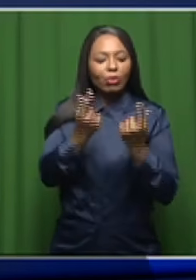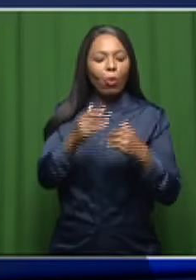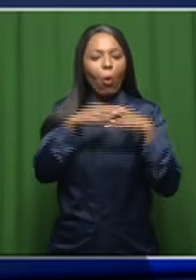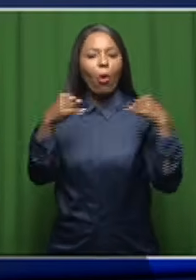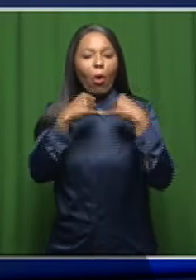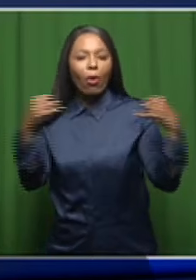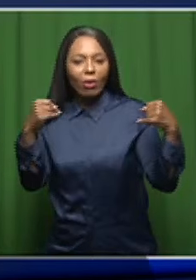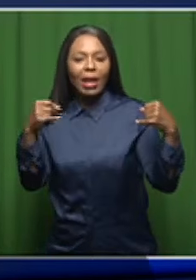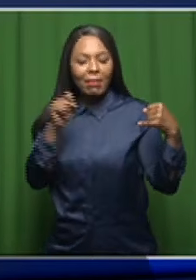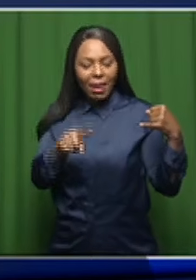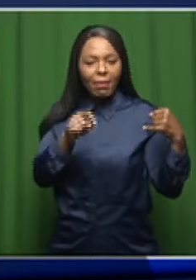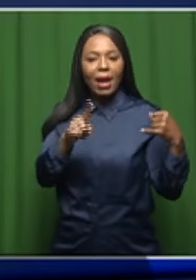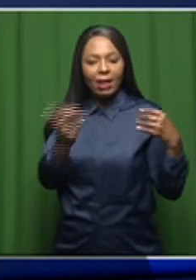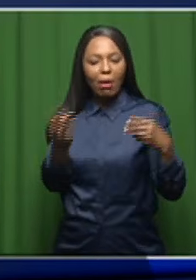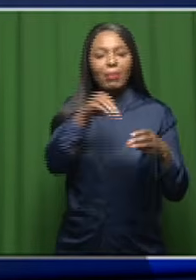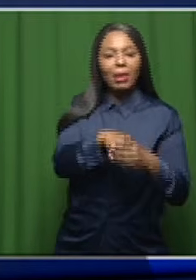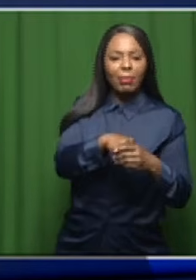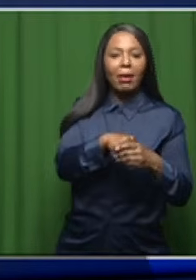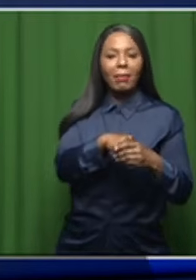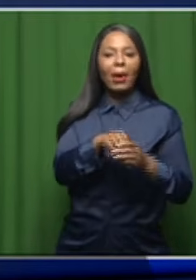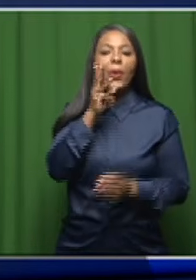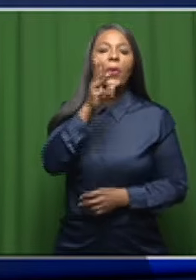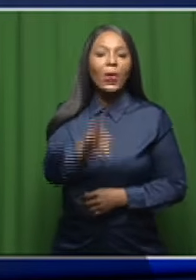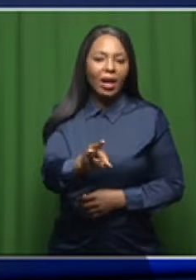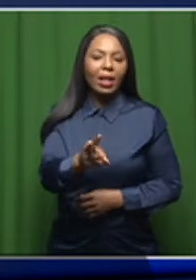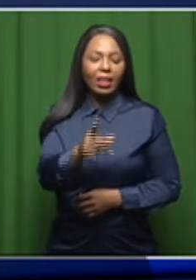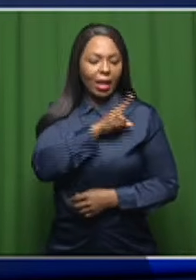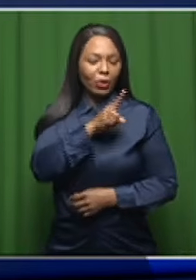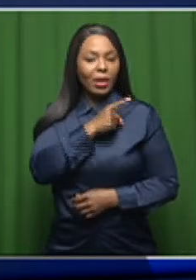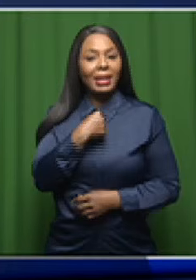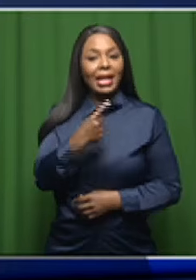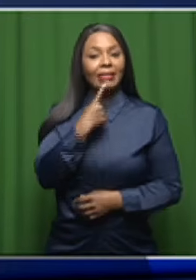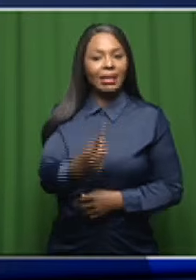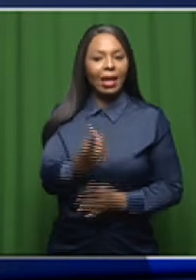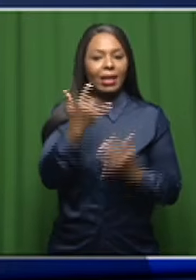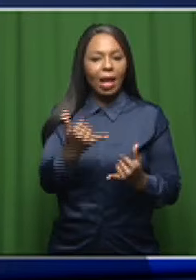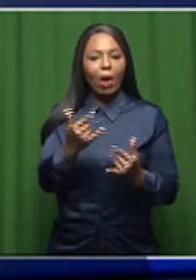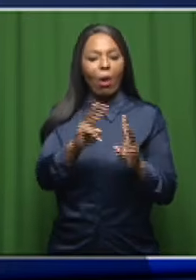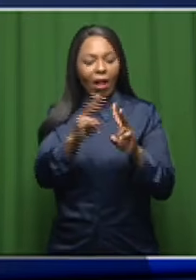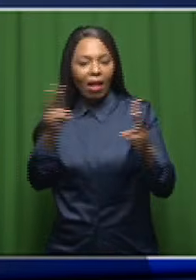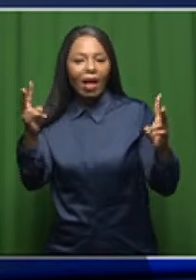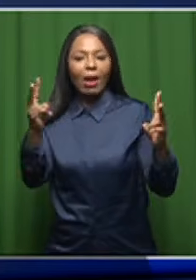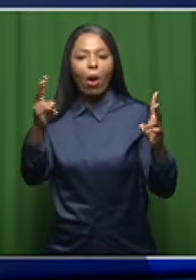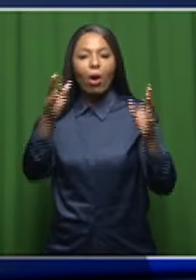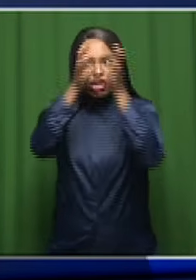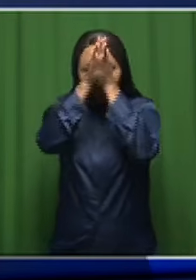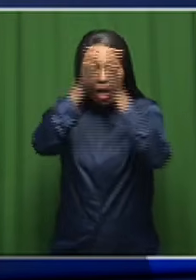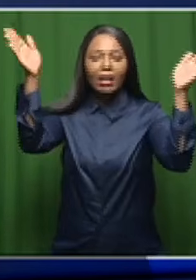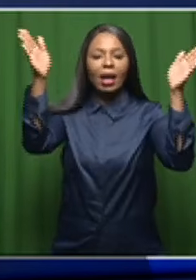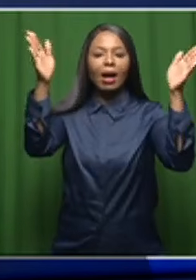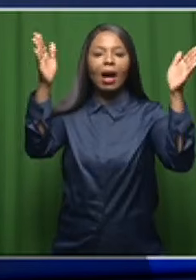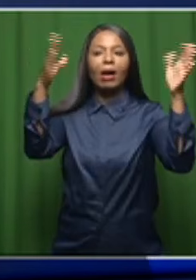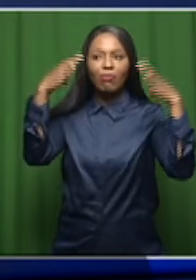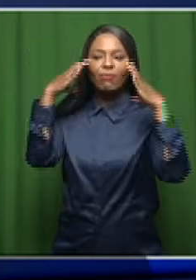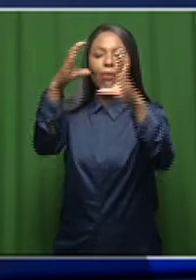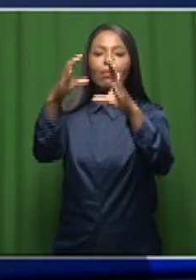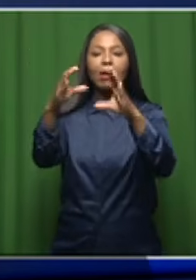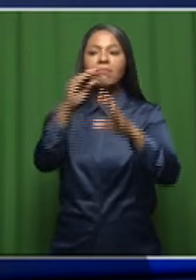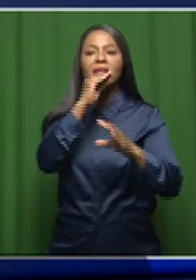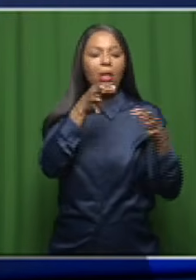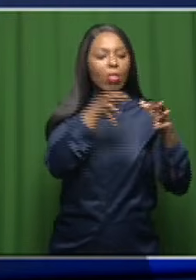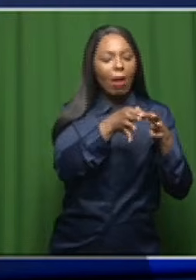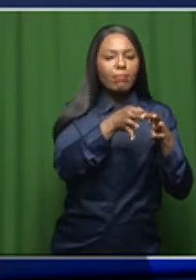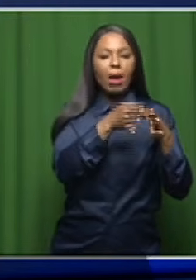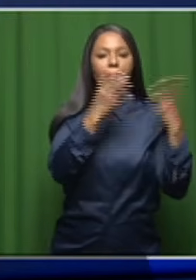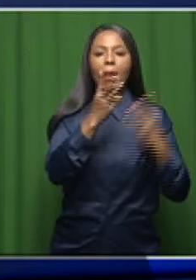to be incorporated in there. And as I said, we're looking in terms of the single view of the citizen. There are obviously many other services that